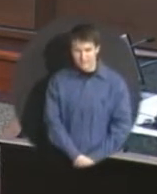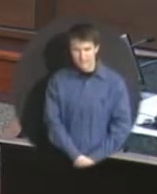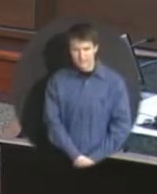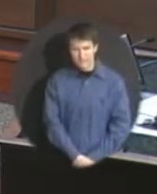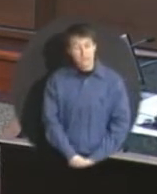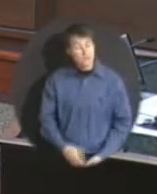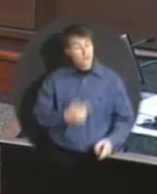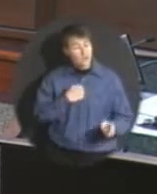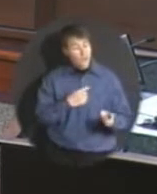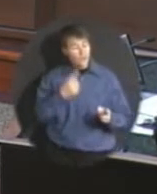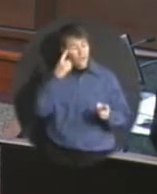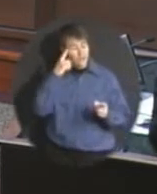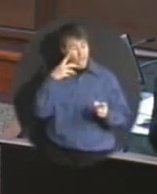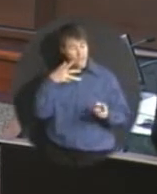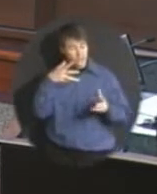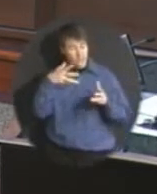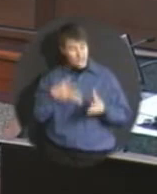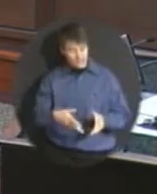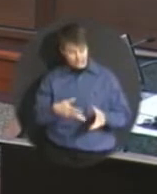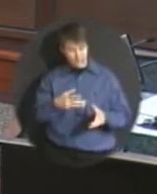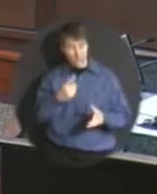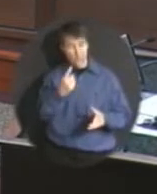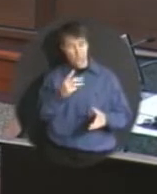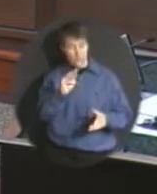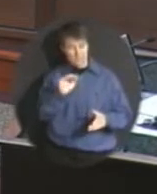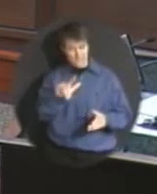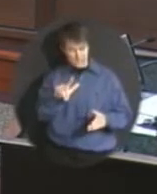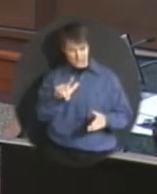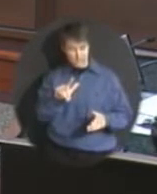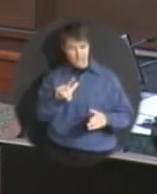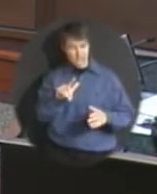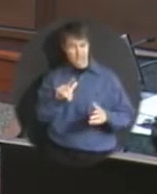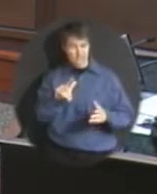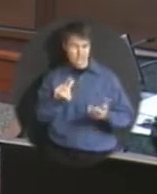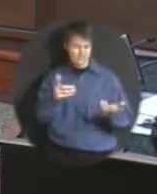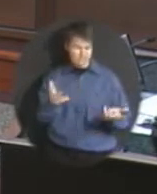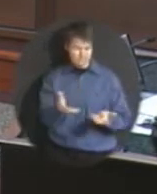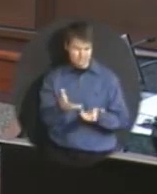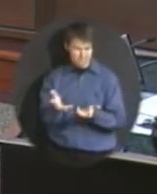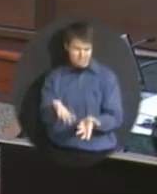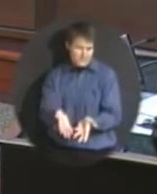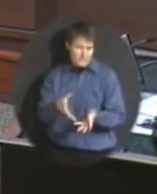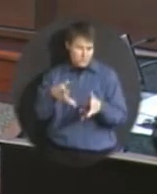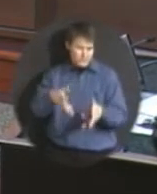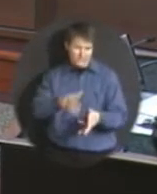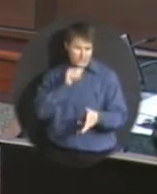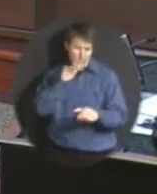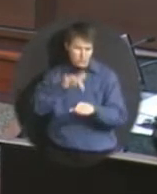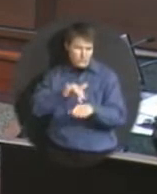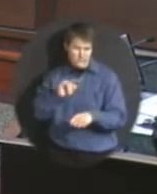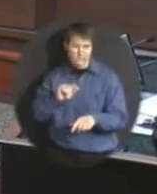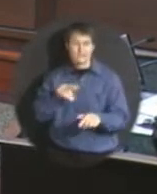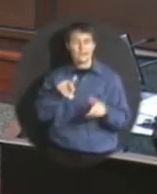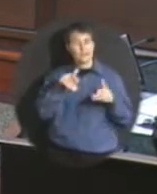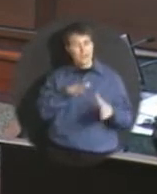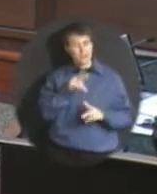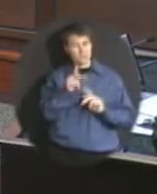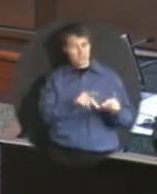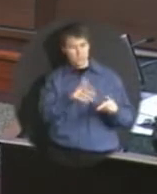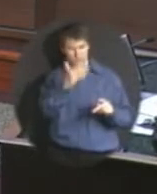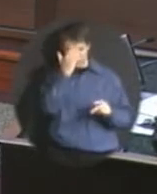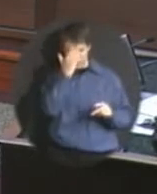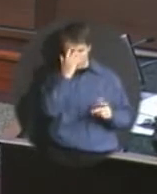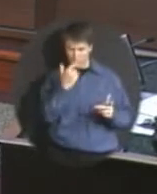And I think leaving the 1 mill on the table, so to speak, it does let our constituents know that we realize